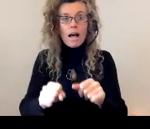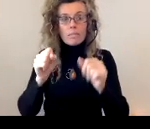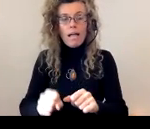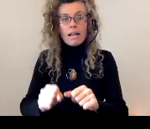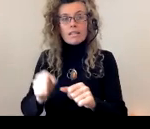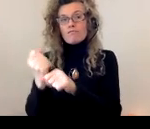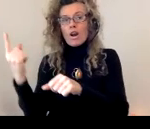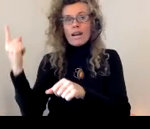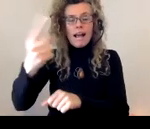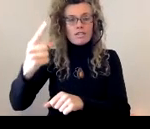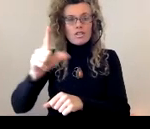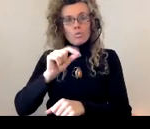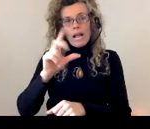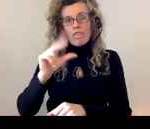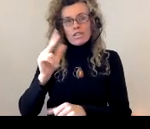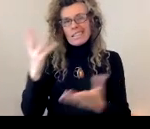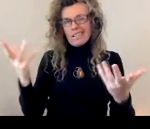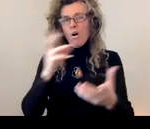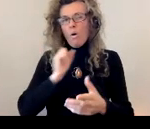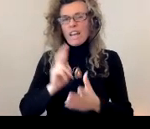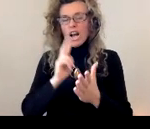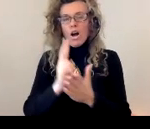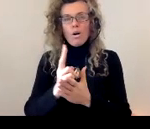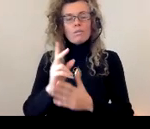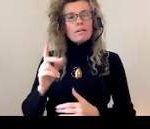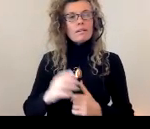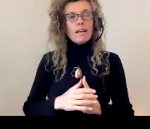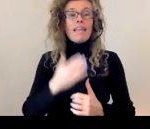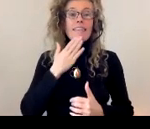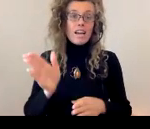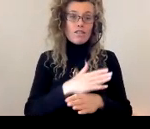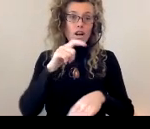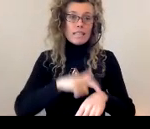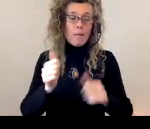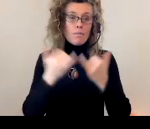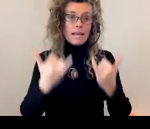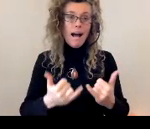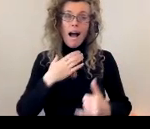Thank you for sharing some time with me here, and I wish you the best for 2013.